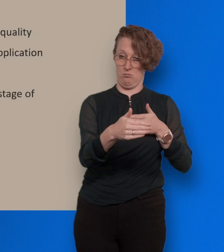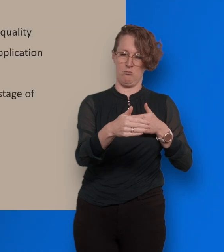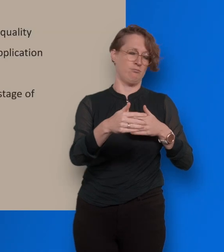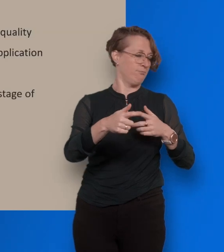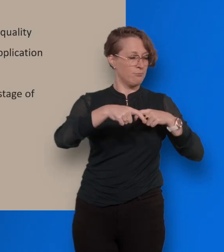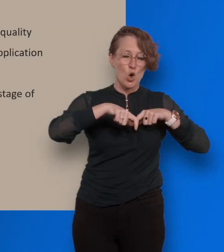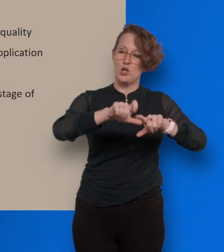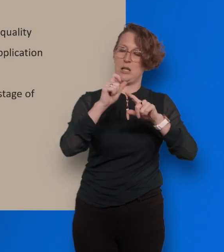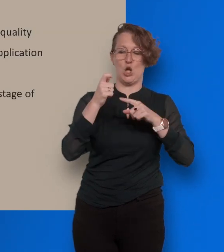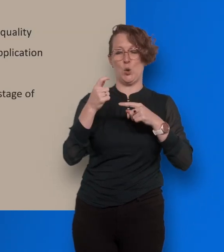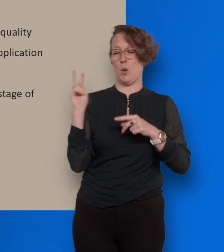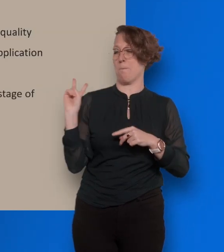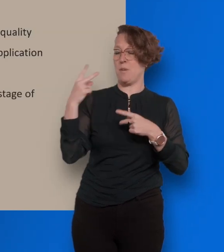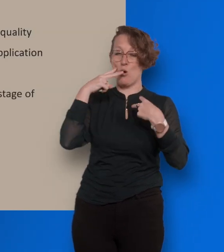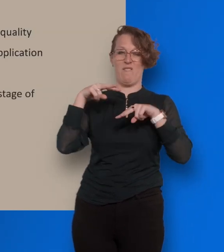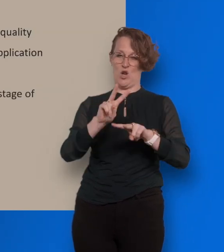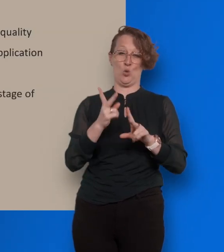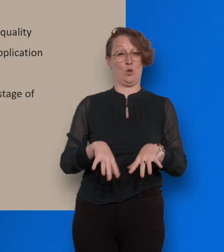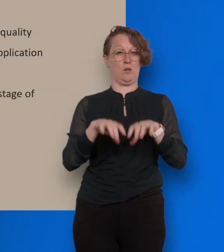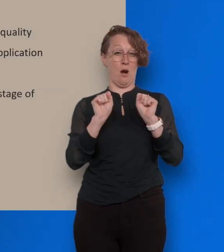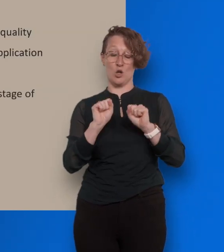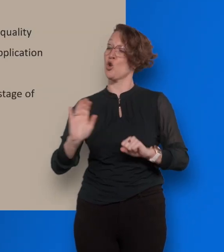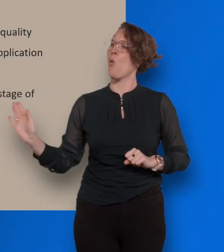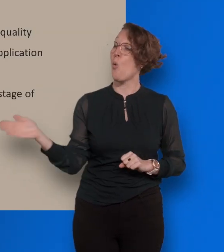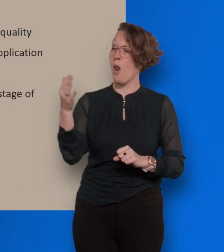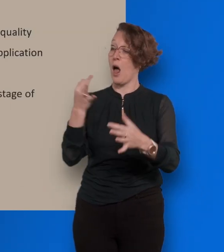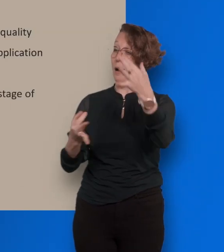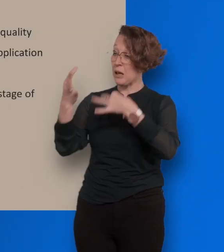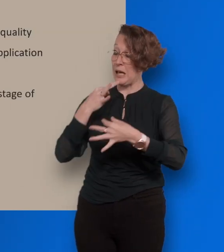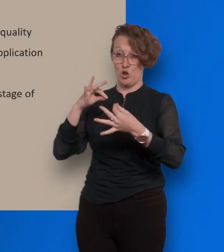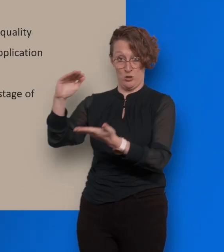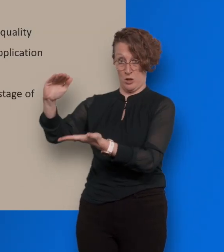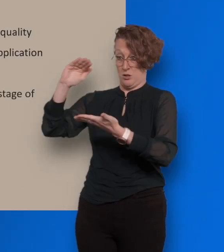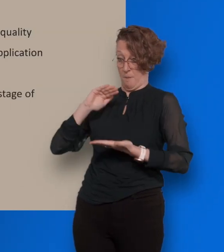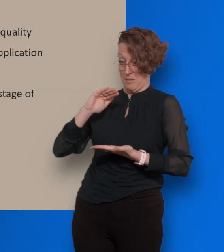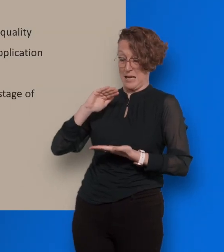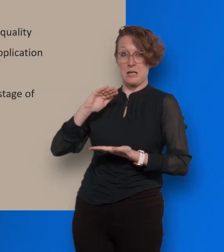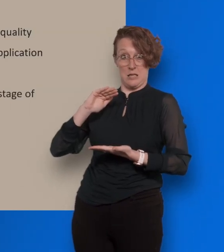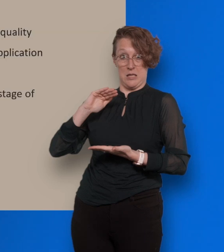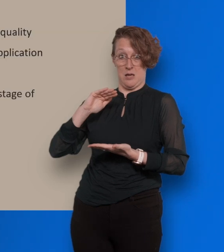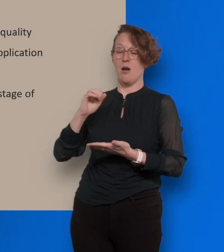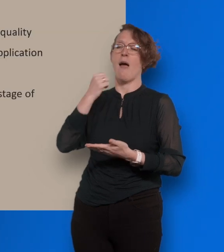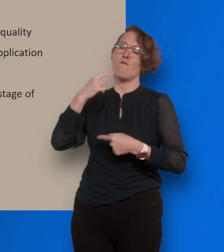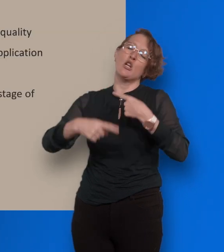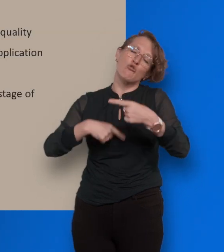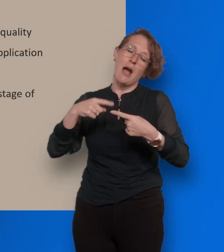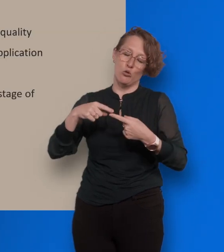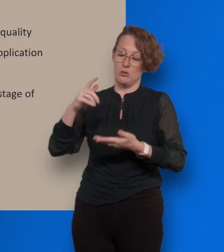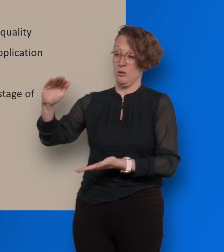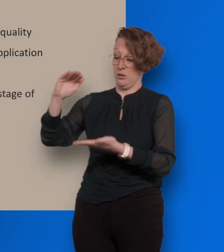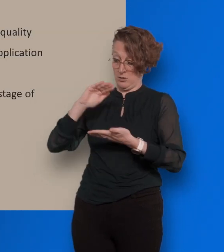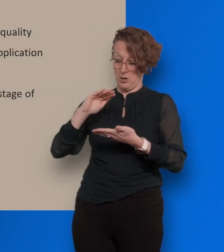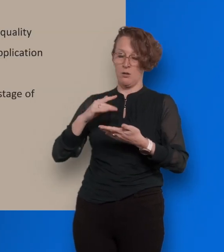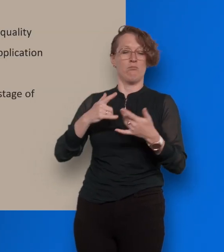normal peer review process to begin with. So all applications that are submitted to each round of the competition are assessed